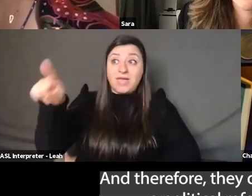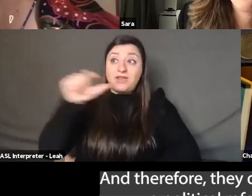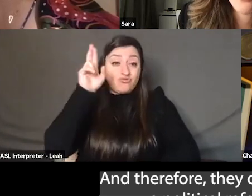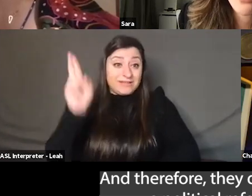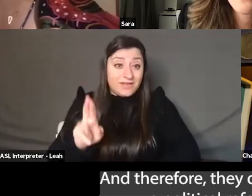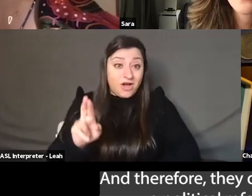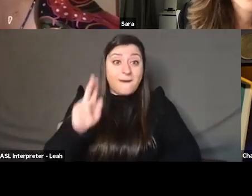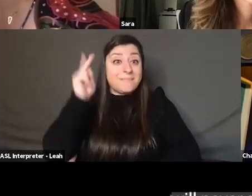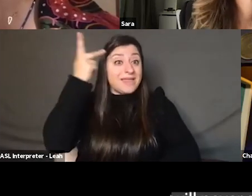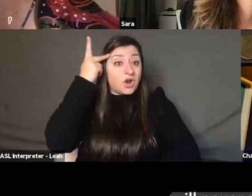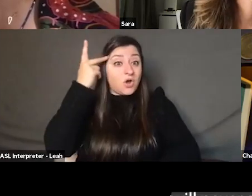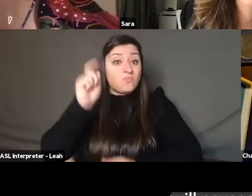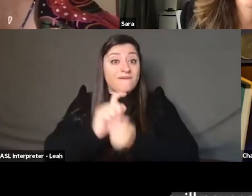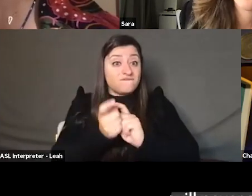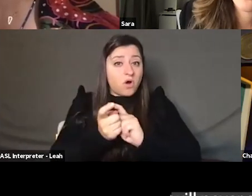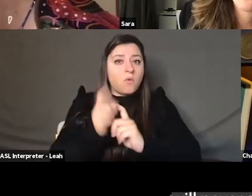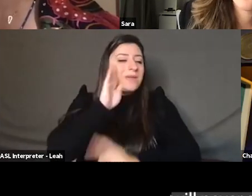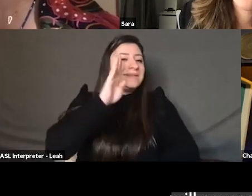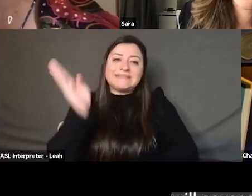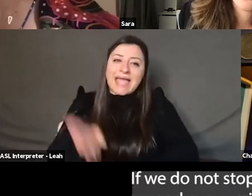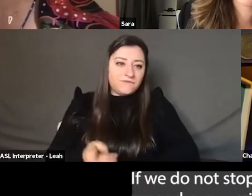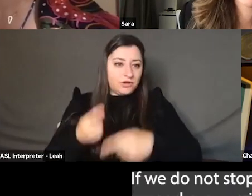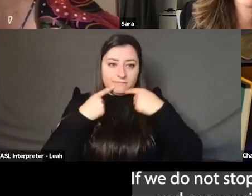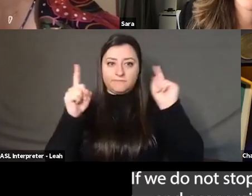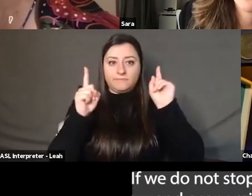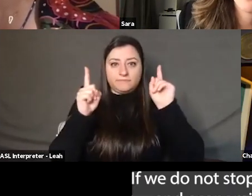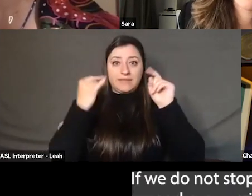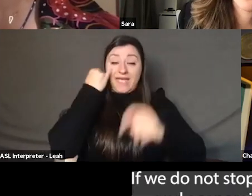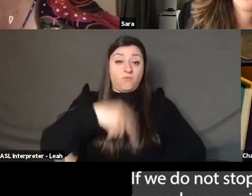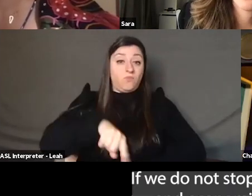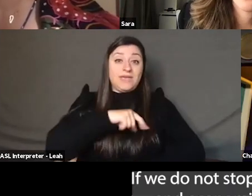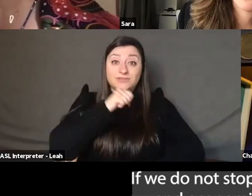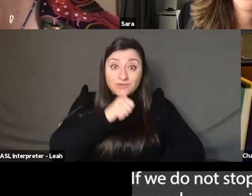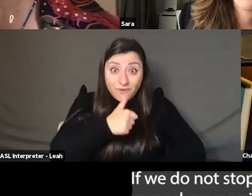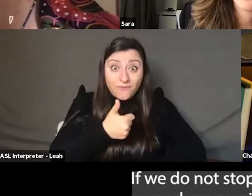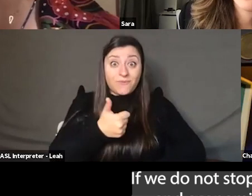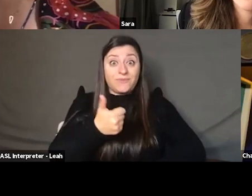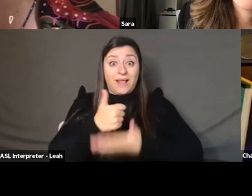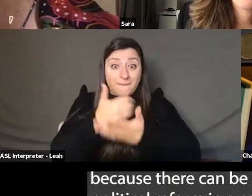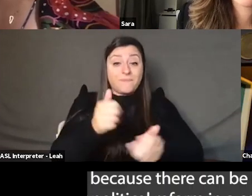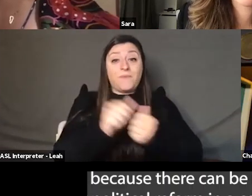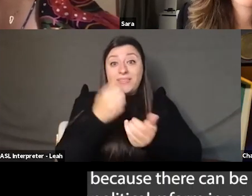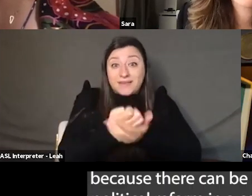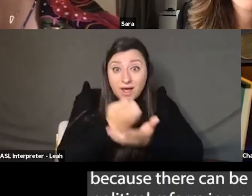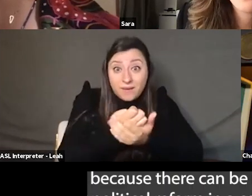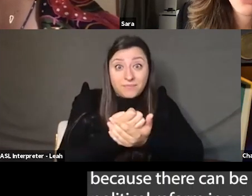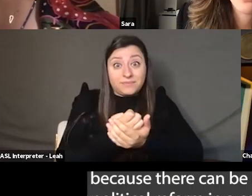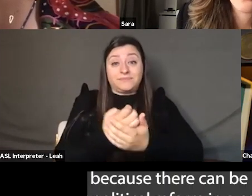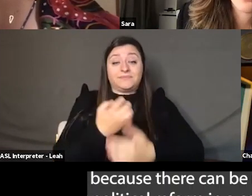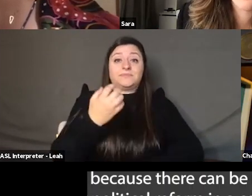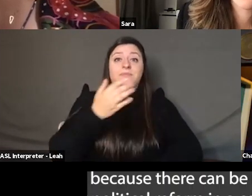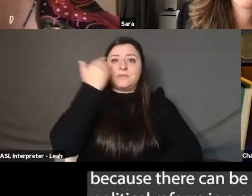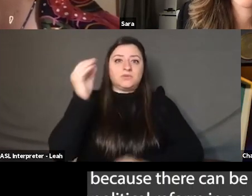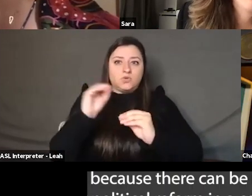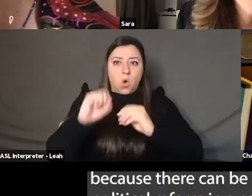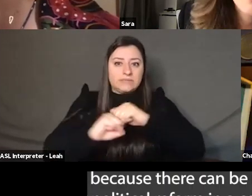political reform process will never succeed if we do not stop the financial and economic bleeding, because there can be no stable and